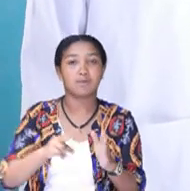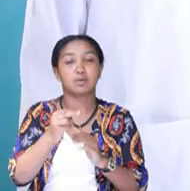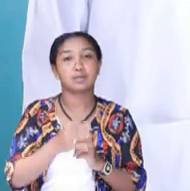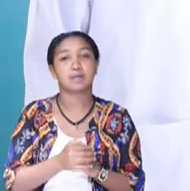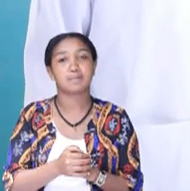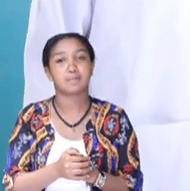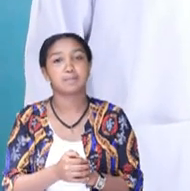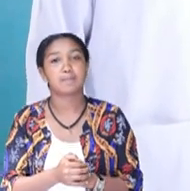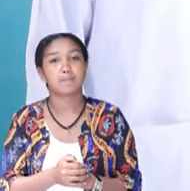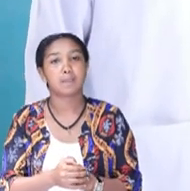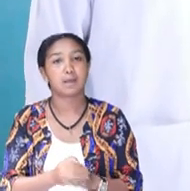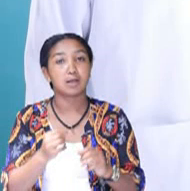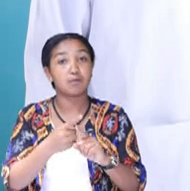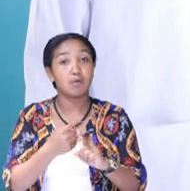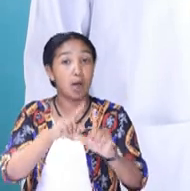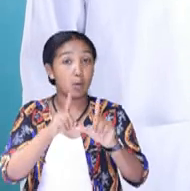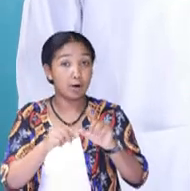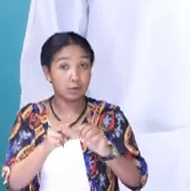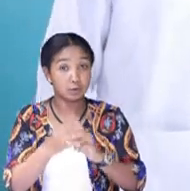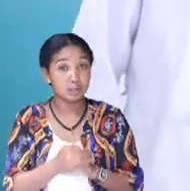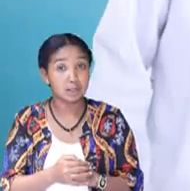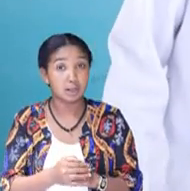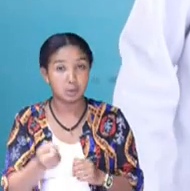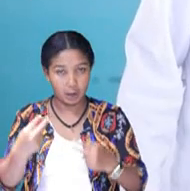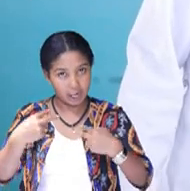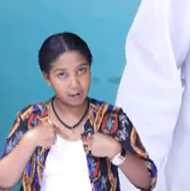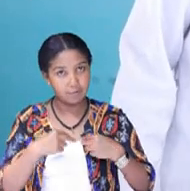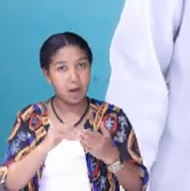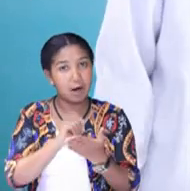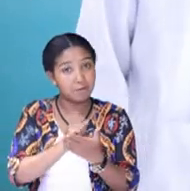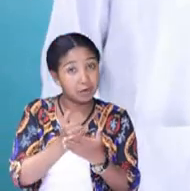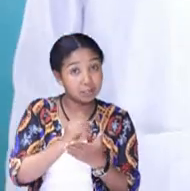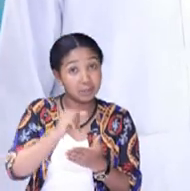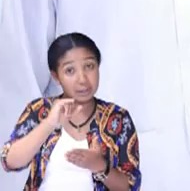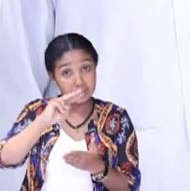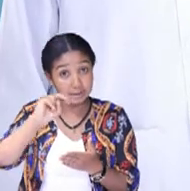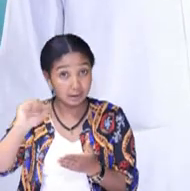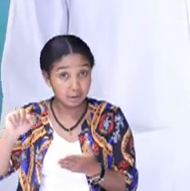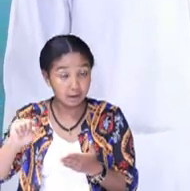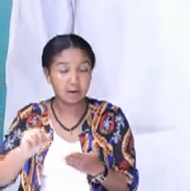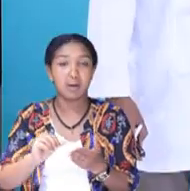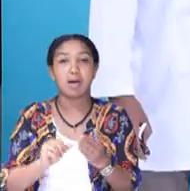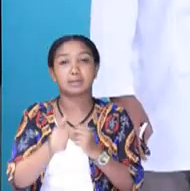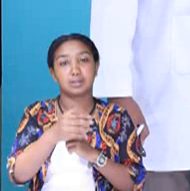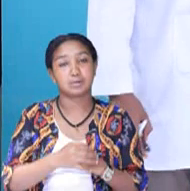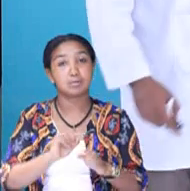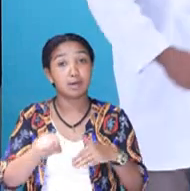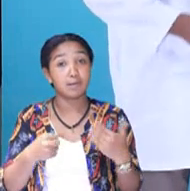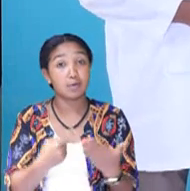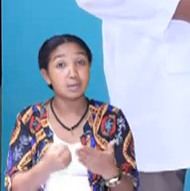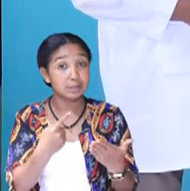velocity, and for angular velocity, and we can have average and instantaneous angular acceleration.